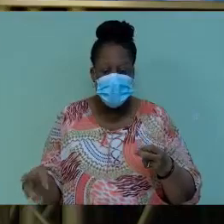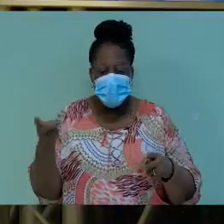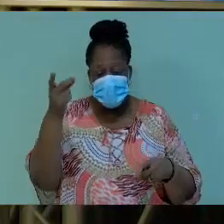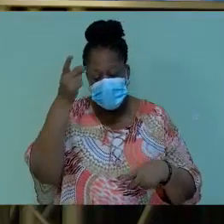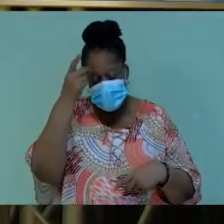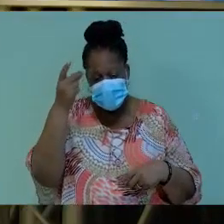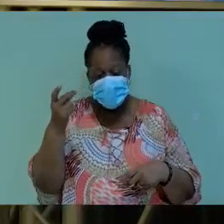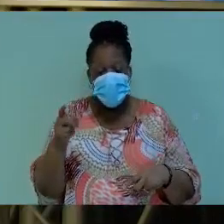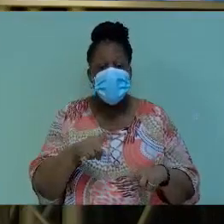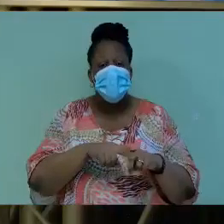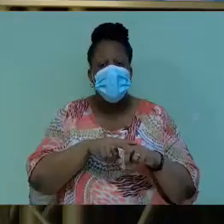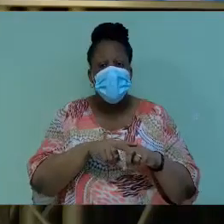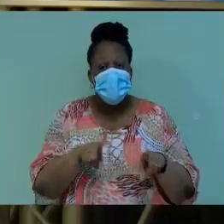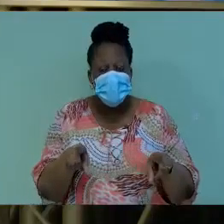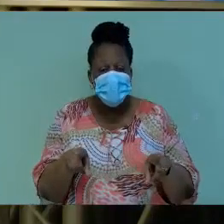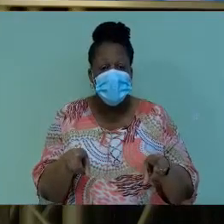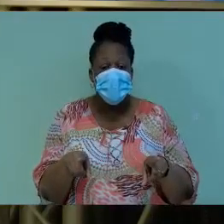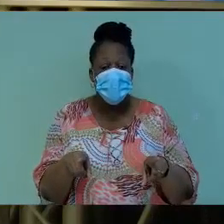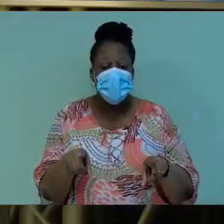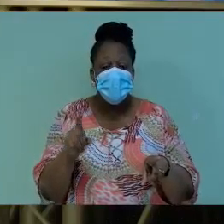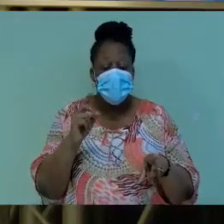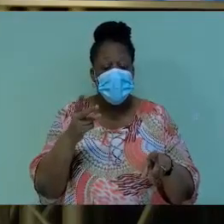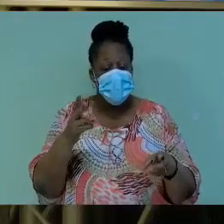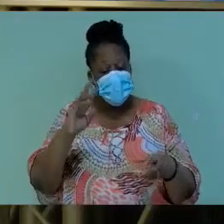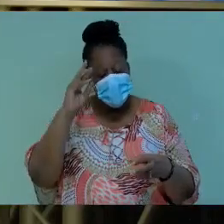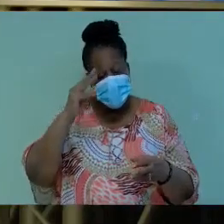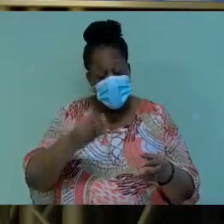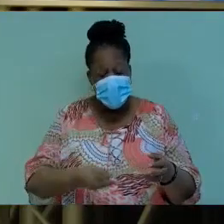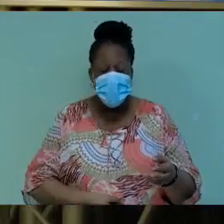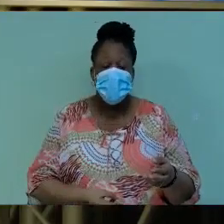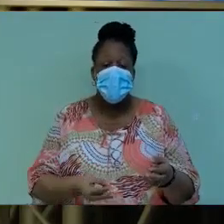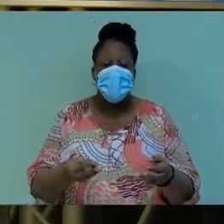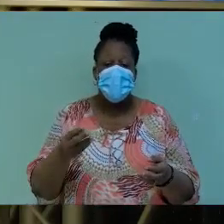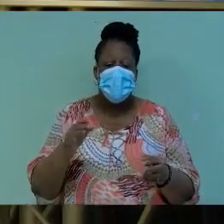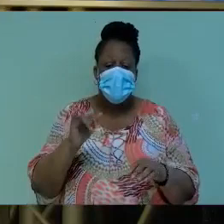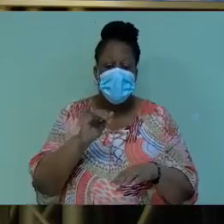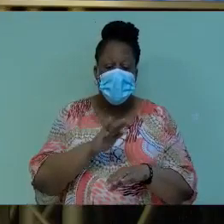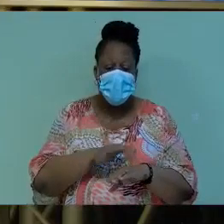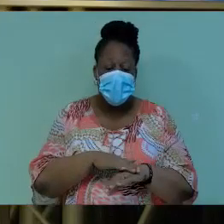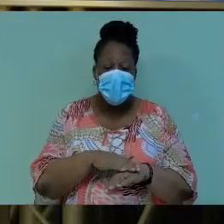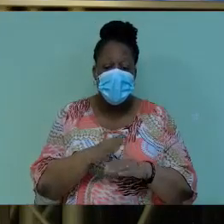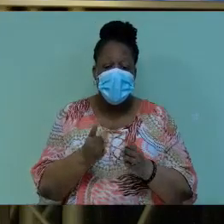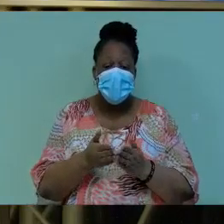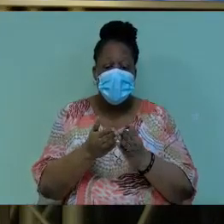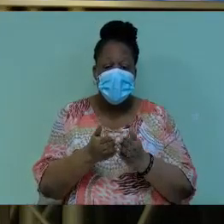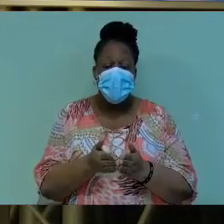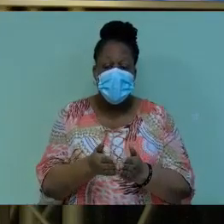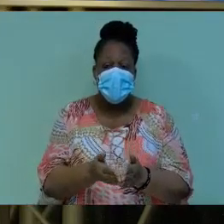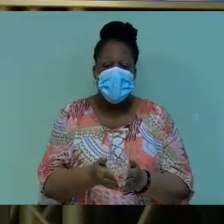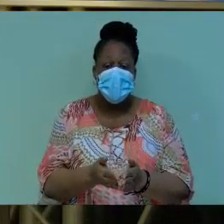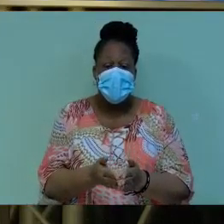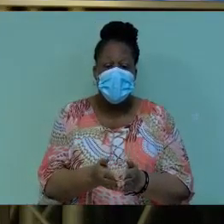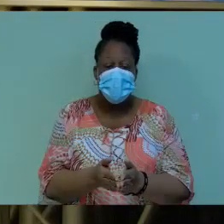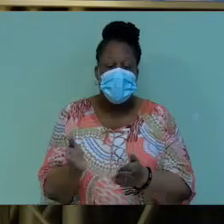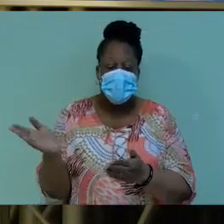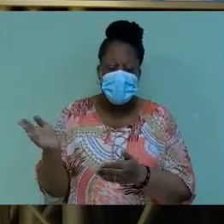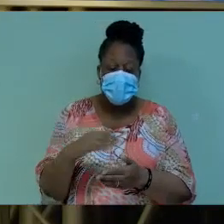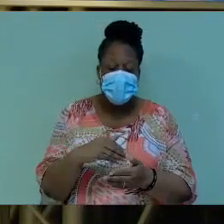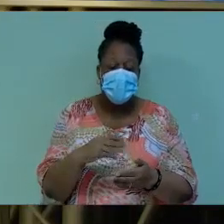our yacht, Sea Topaz, into your friendly communities and kept us safe from the pandemic.